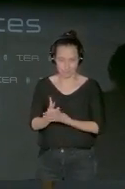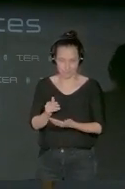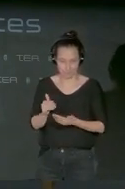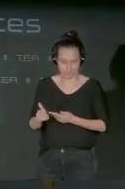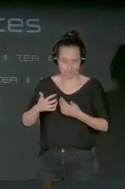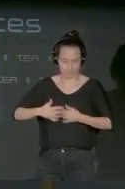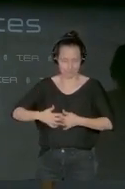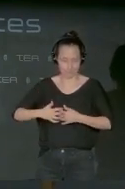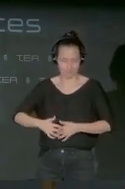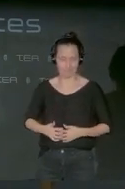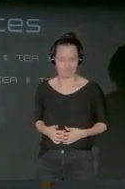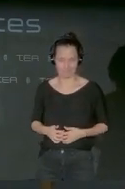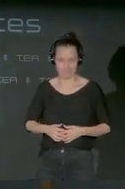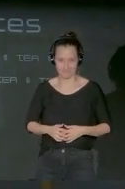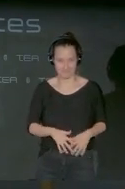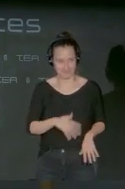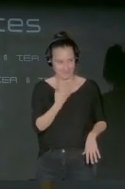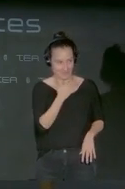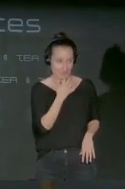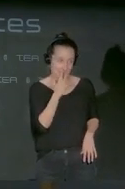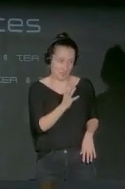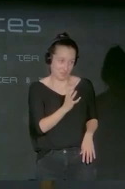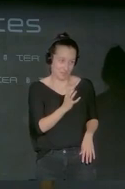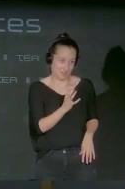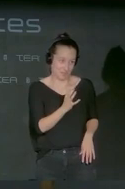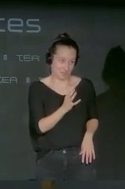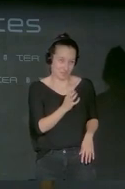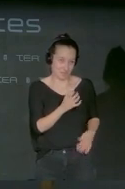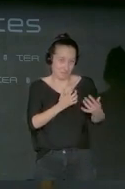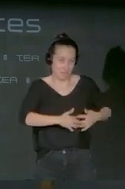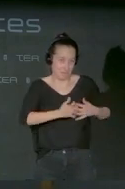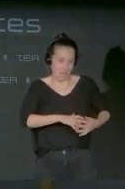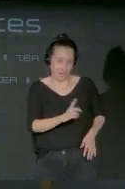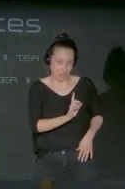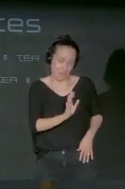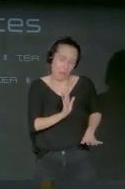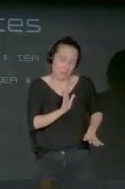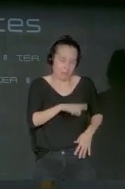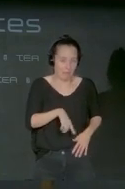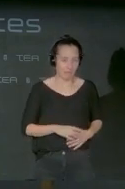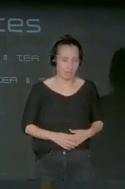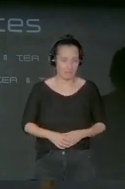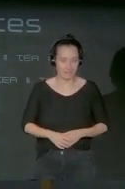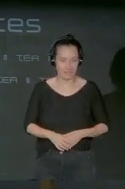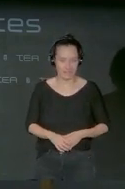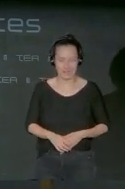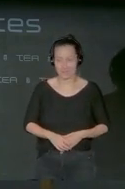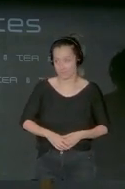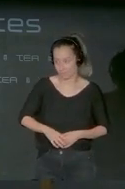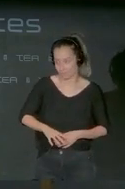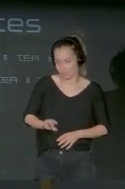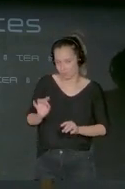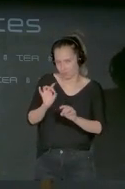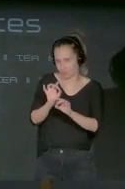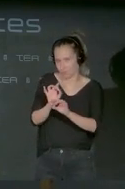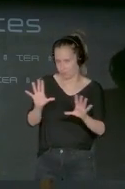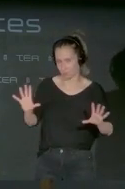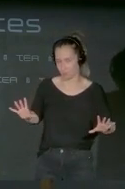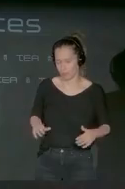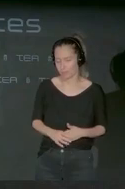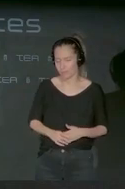para todo, en realidad, no para la industria, pero también. Absolutely, yeah. But I think, you know,